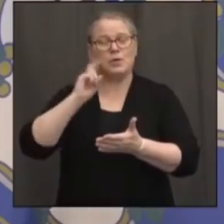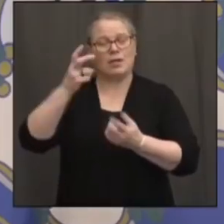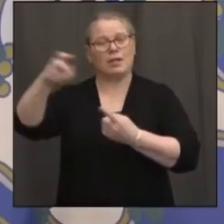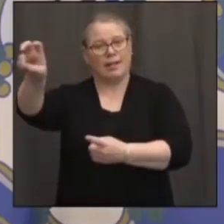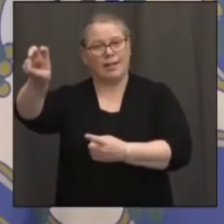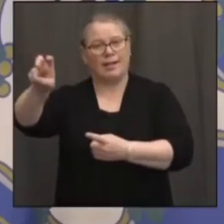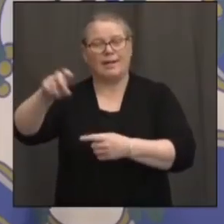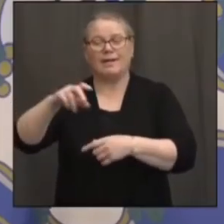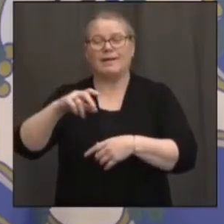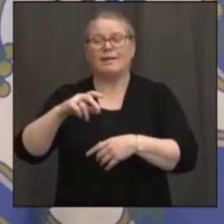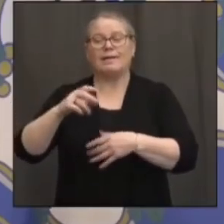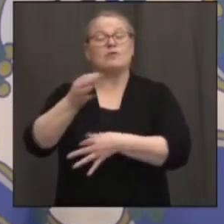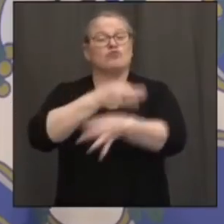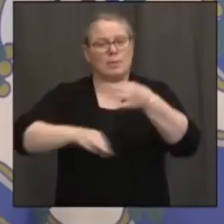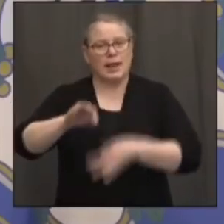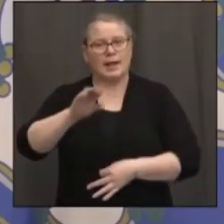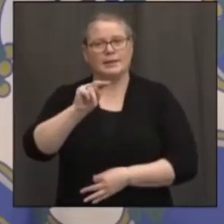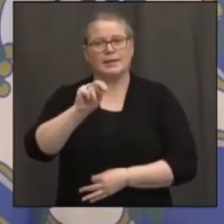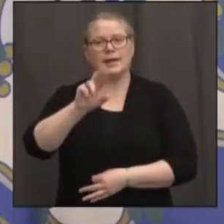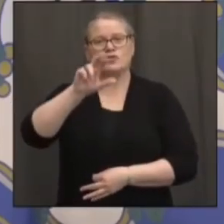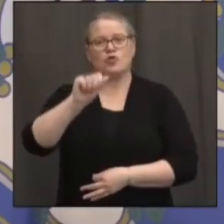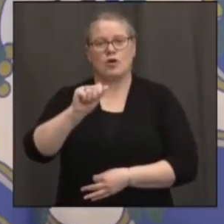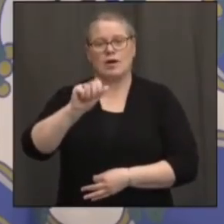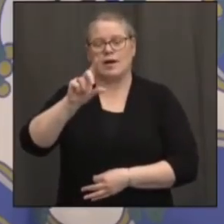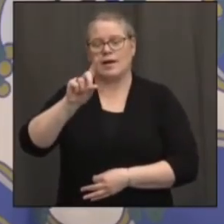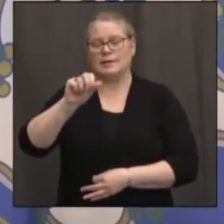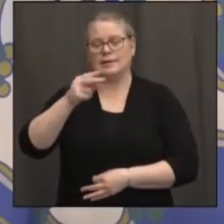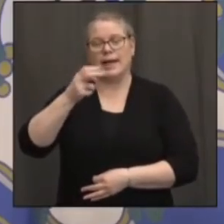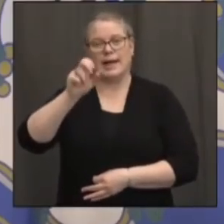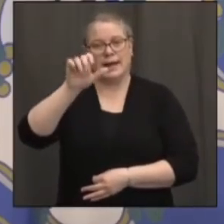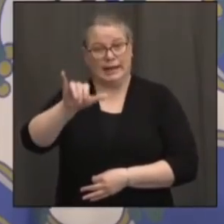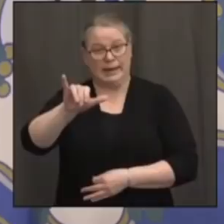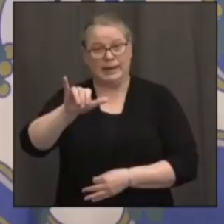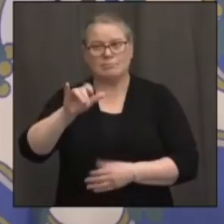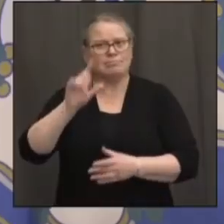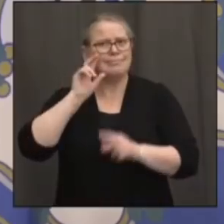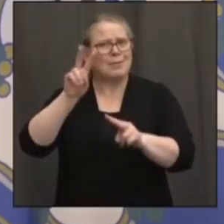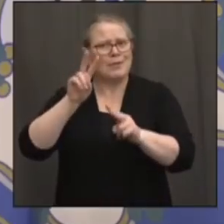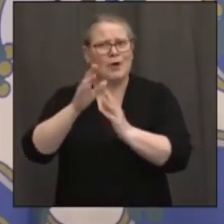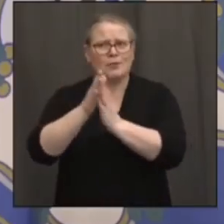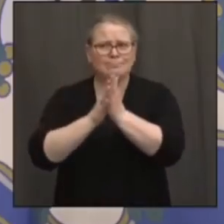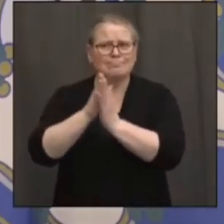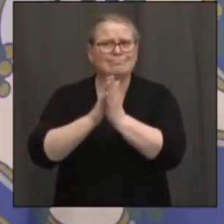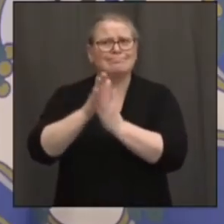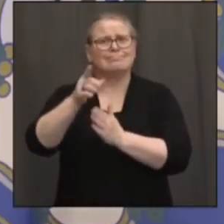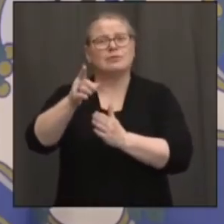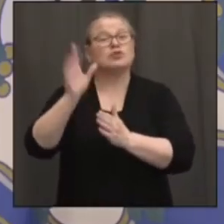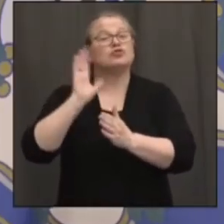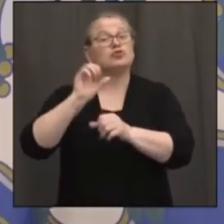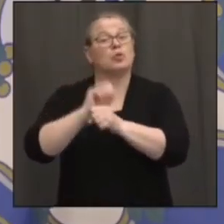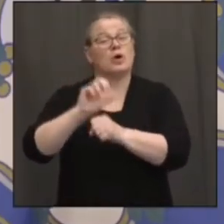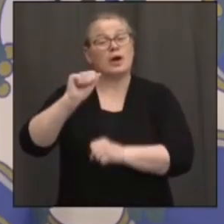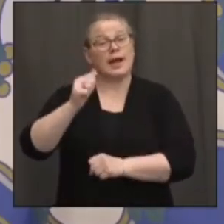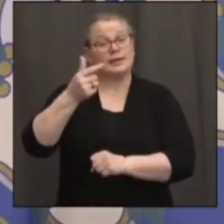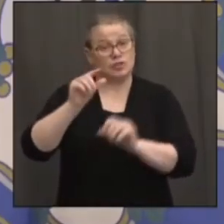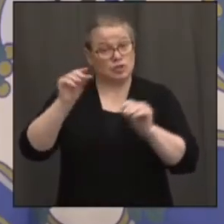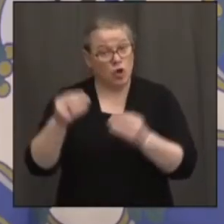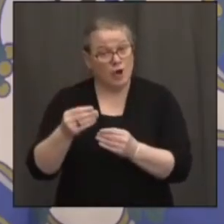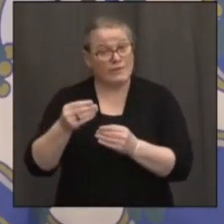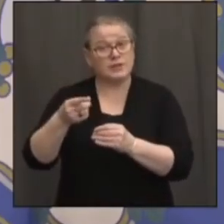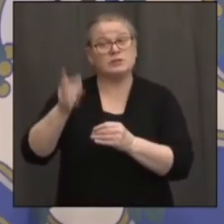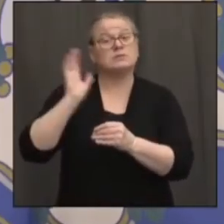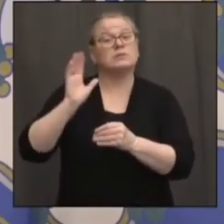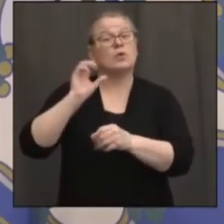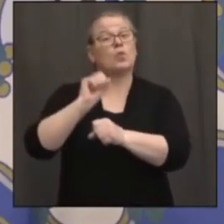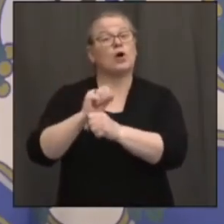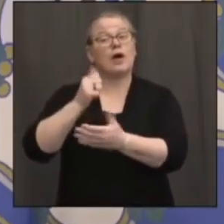Danahy. I'm really looking forward to her coming on board. I think you know her. She was in the AG's office, where she helped manage work